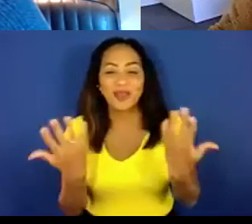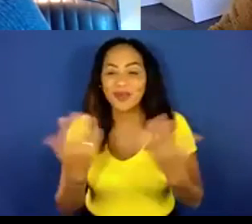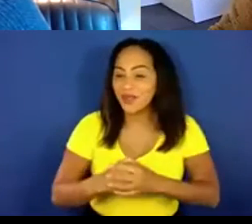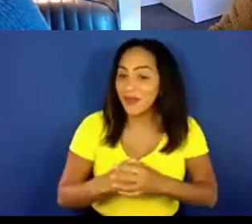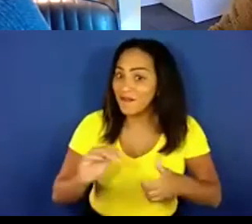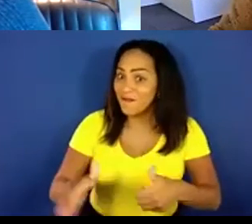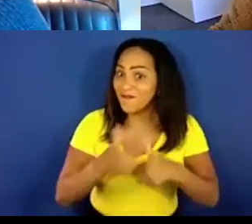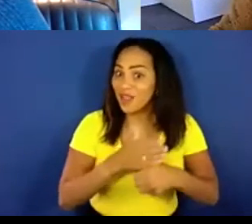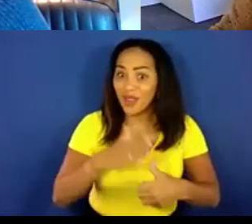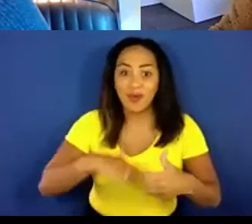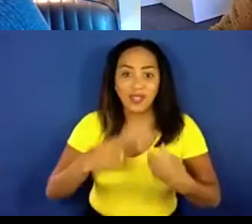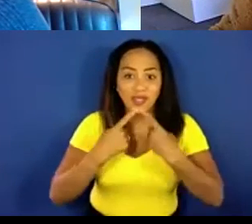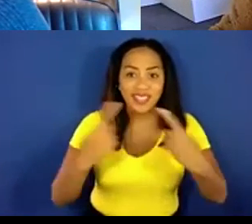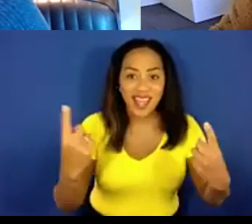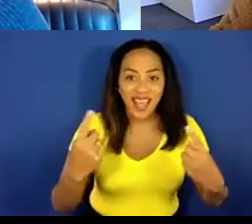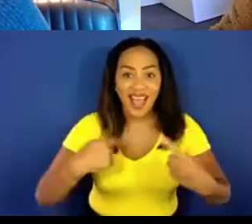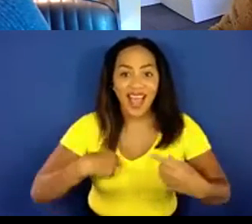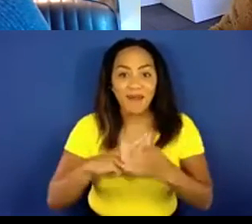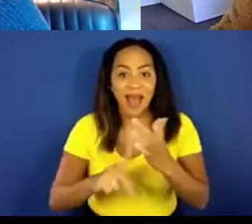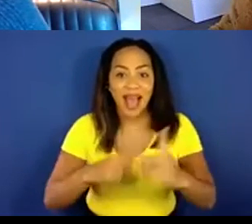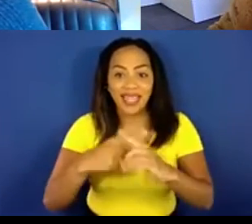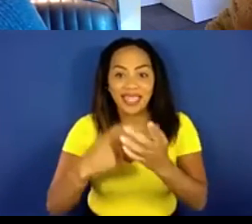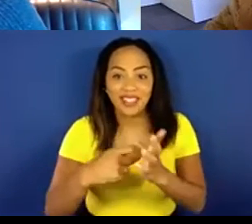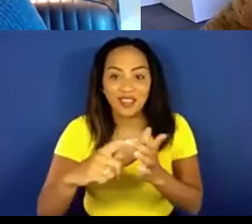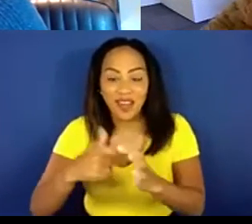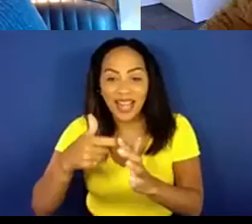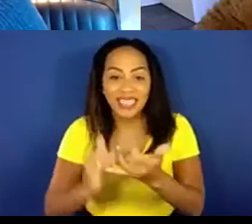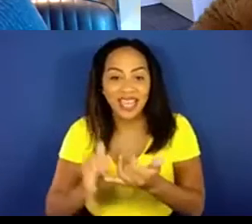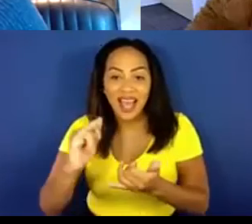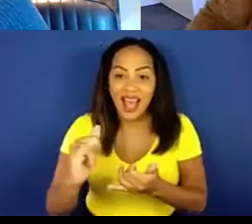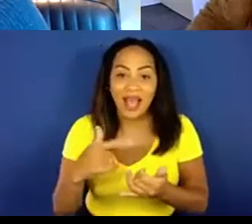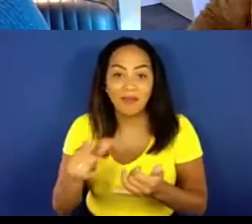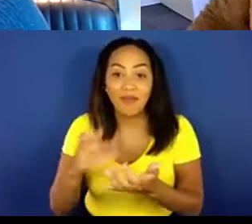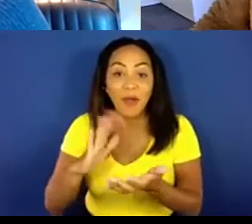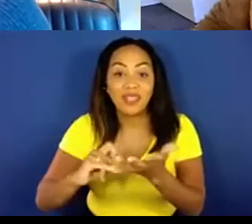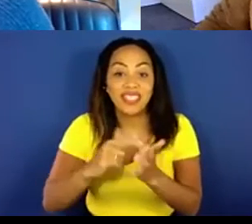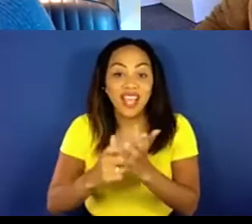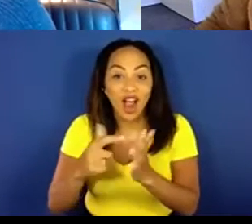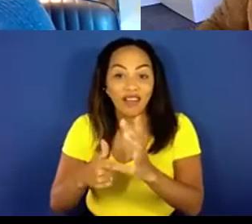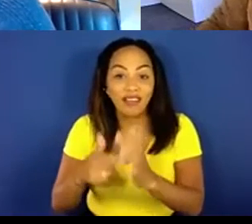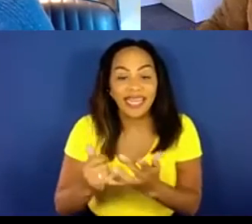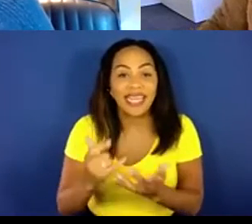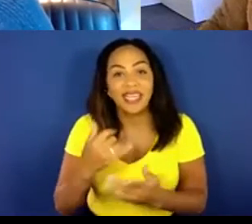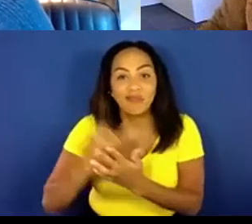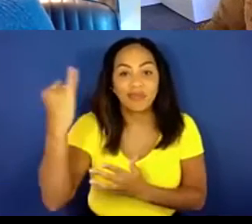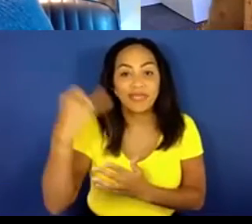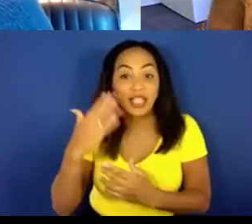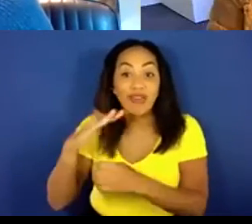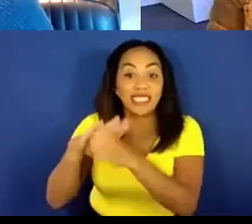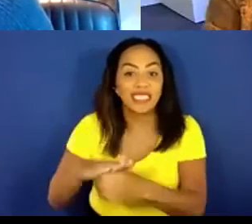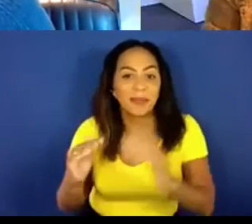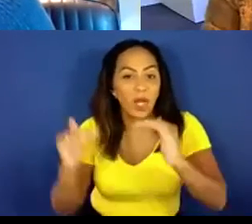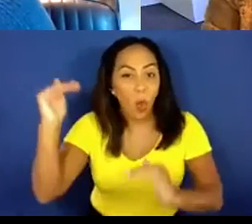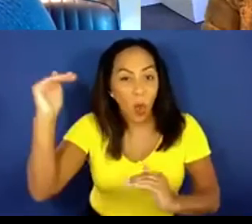I'm Alex Rakes. I'm the Strategic Director from SARI, Stand Against Racism and Inequality. And we also are